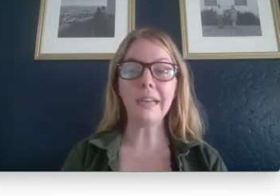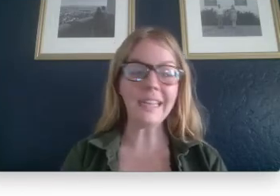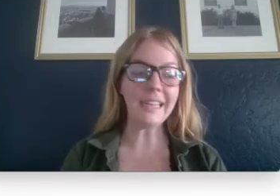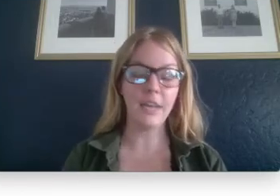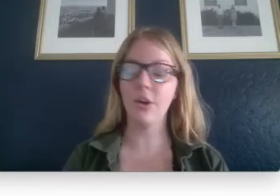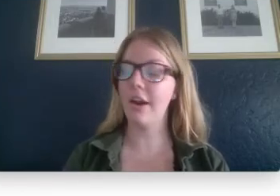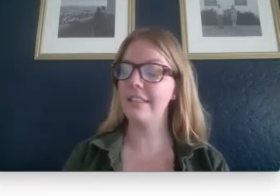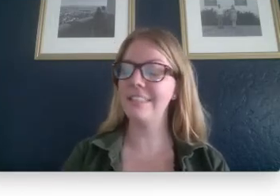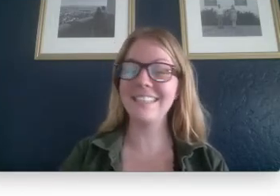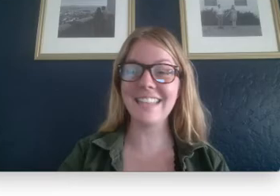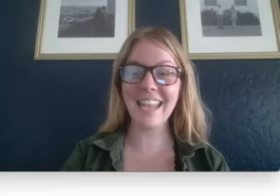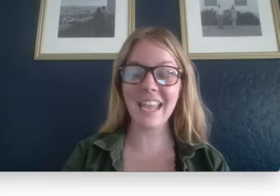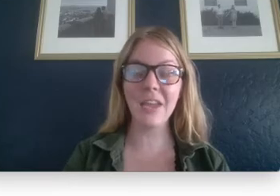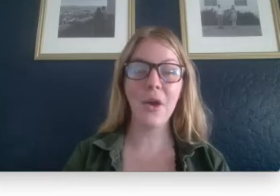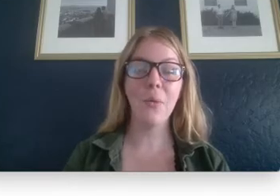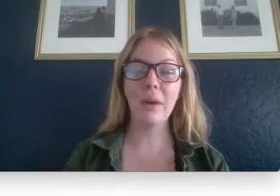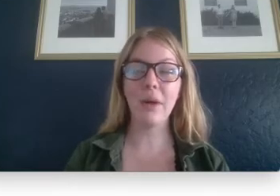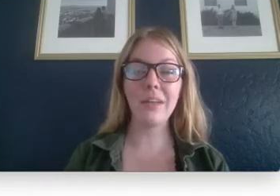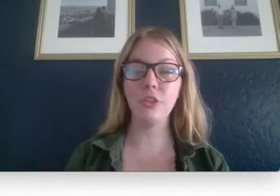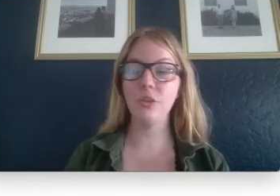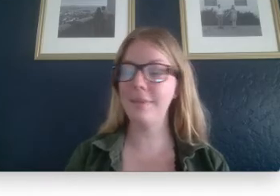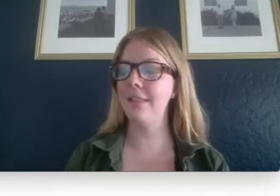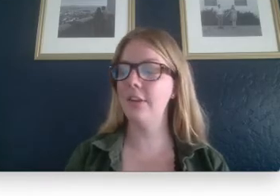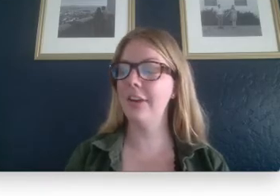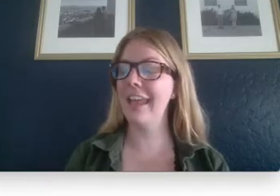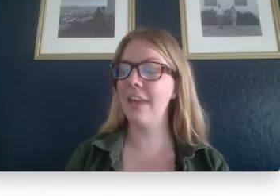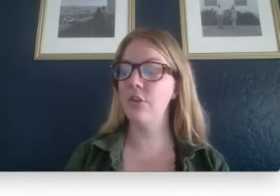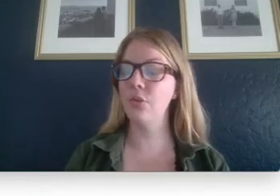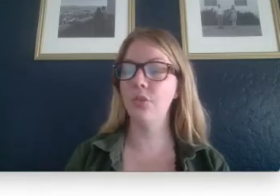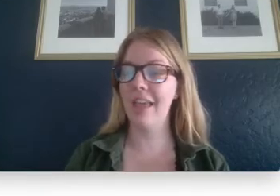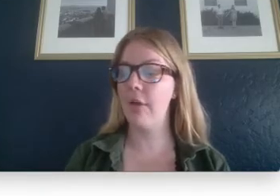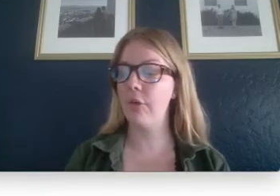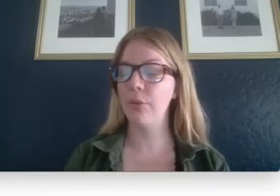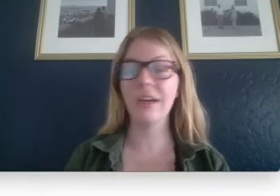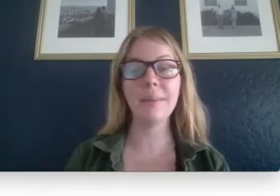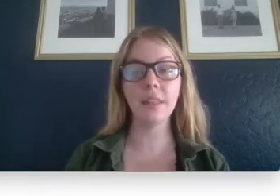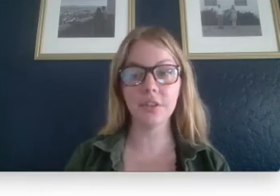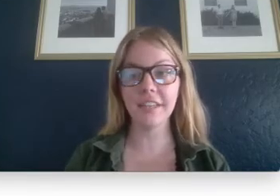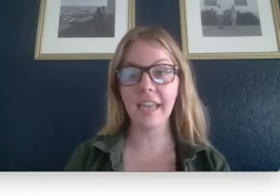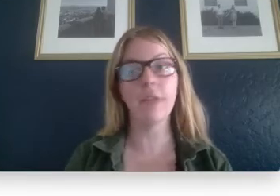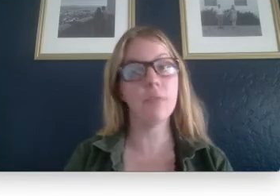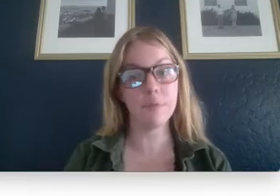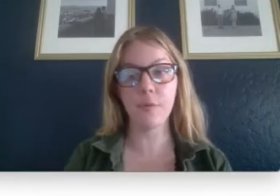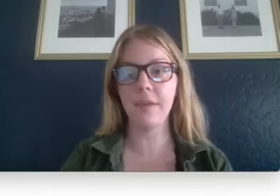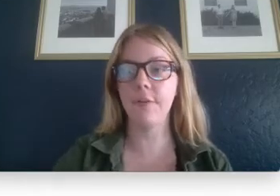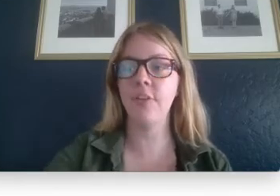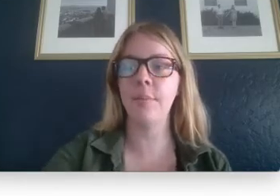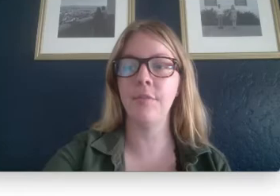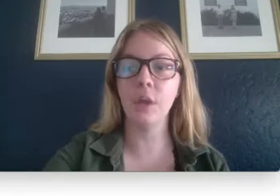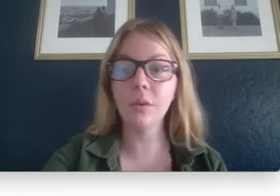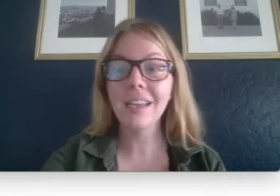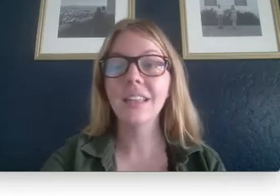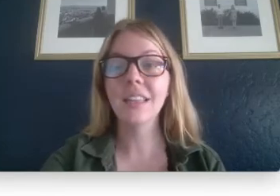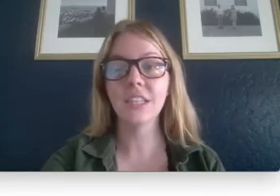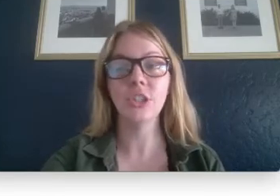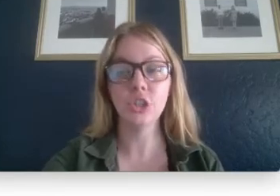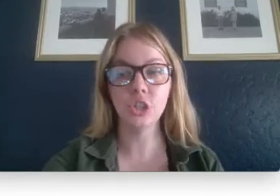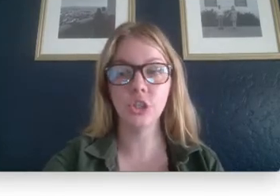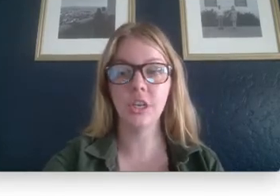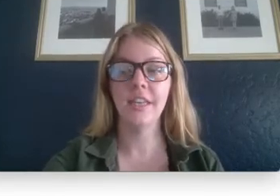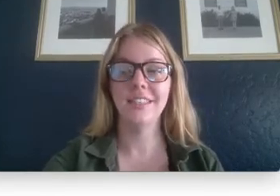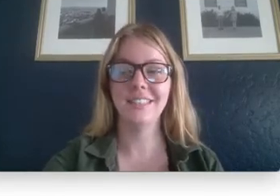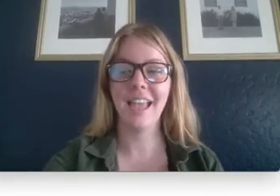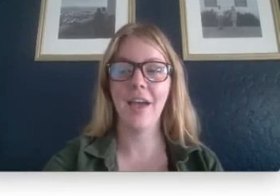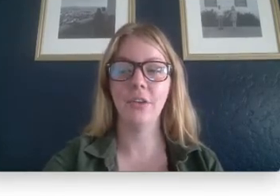Good morning, kindergarten. Today, we're going to be learning a new sound. We're going to be learning and reviewing for some of you the